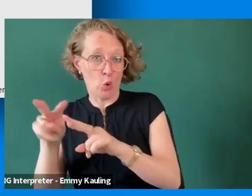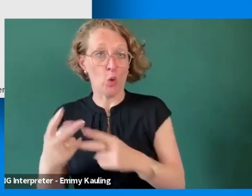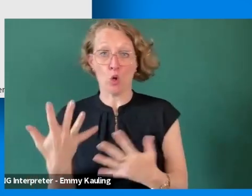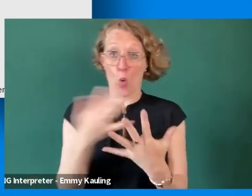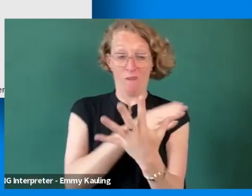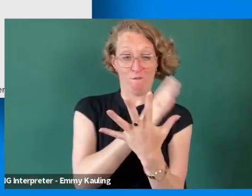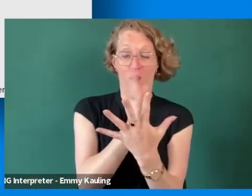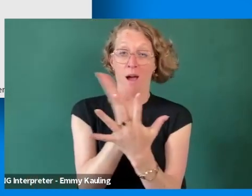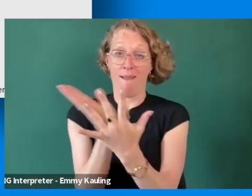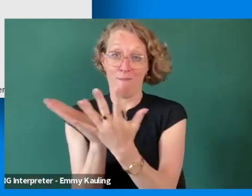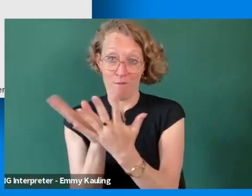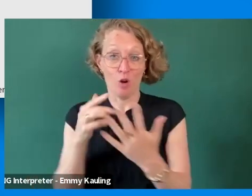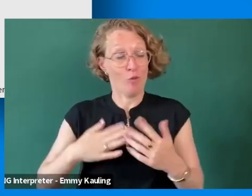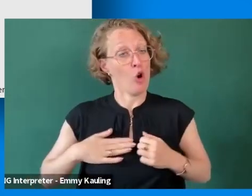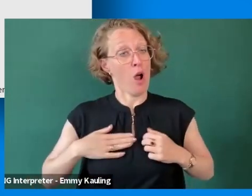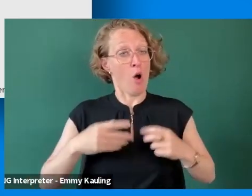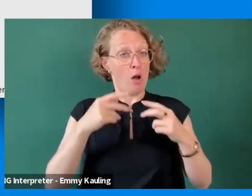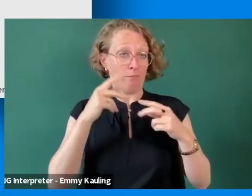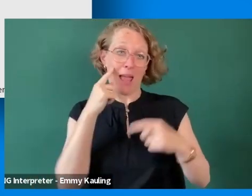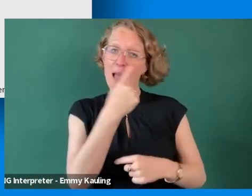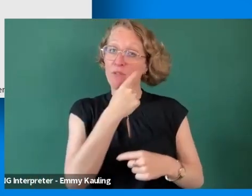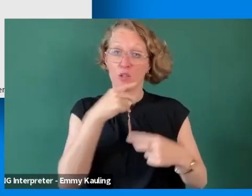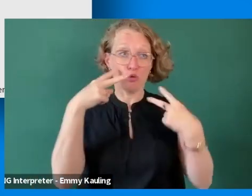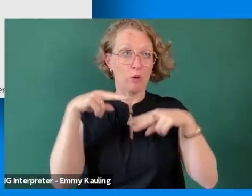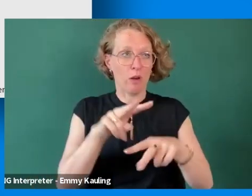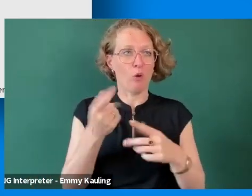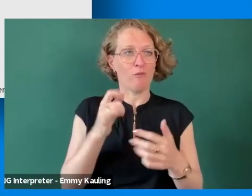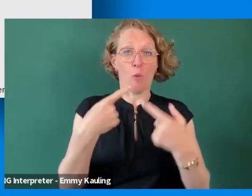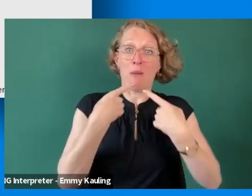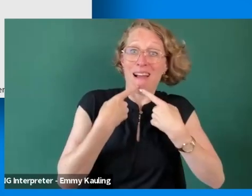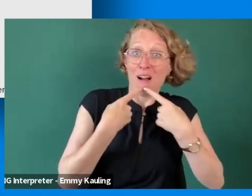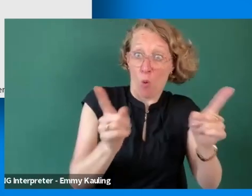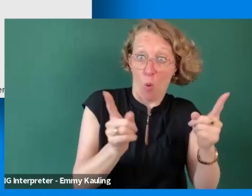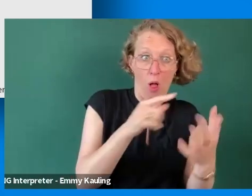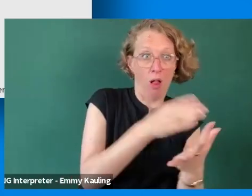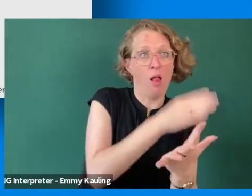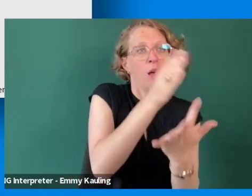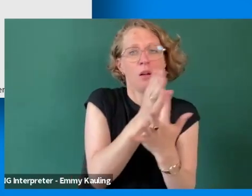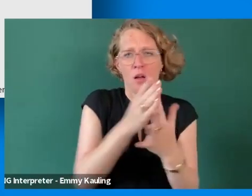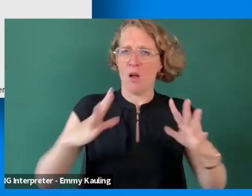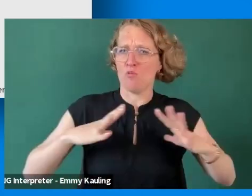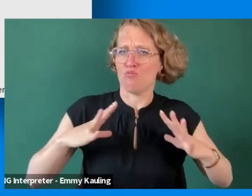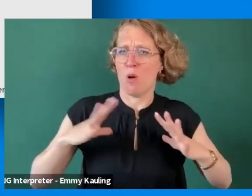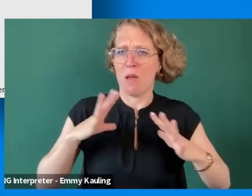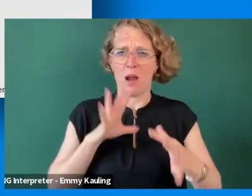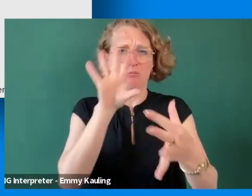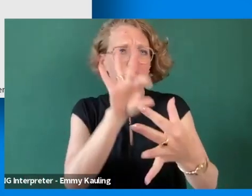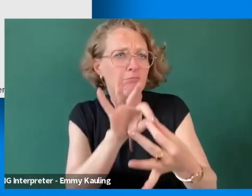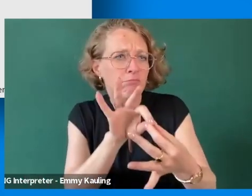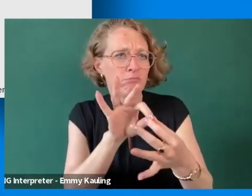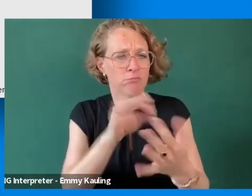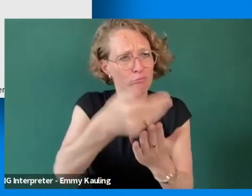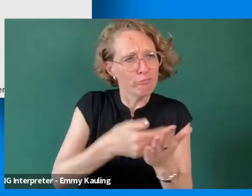out in our evidence review, there's everything from the announcement of the call to preparing applicants to make their submissions,